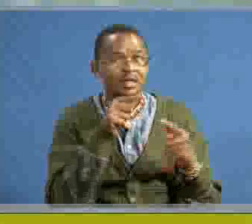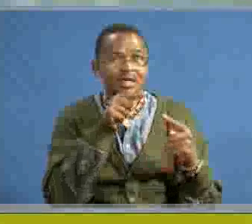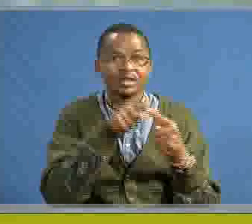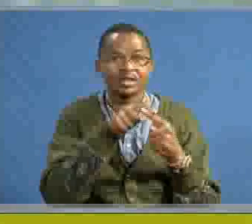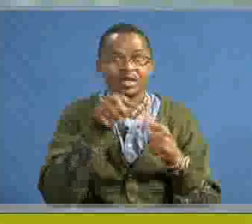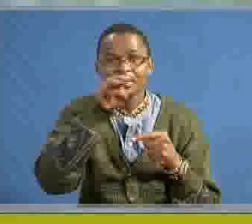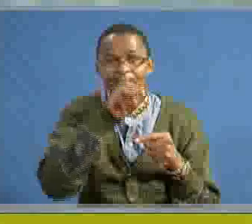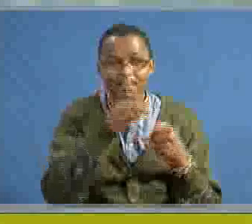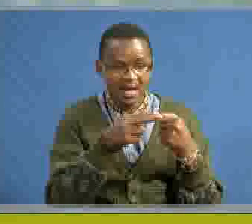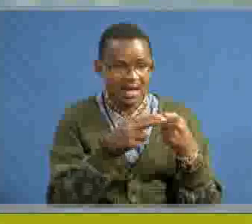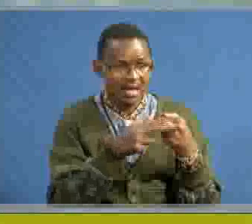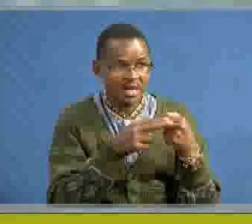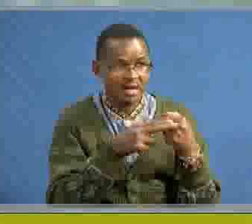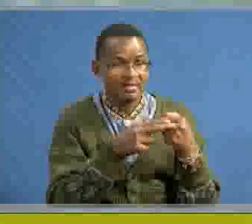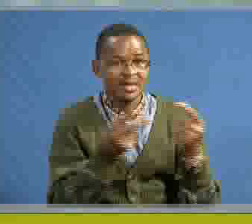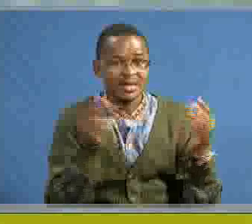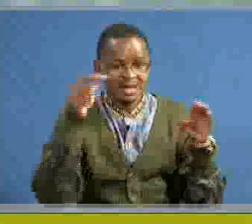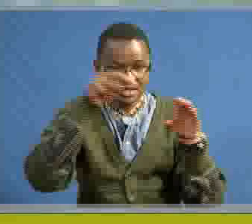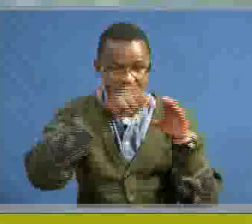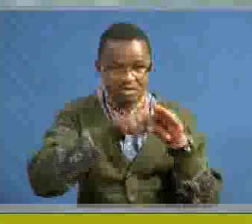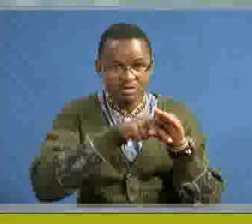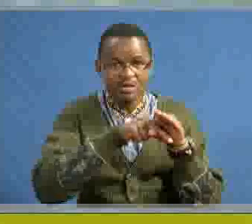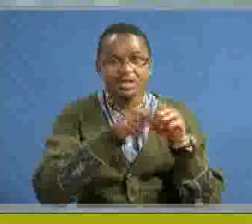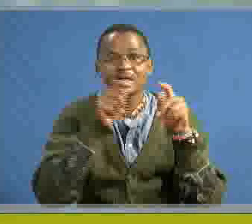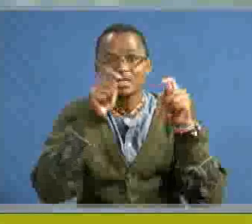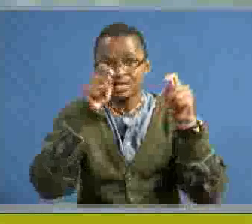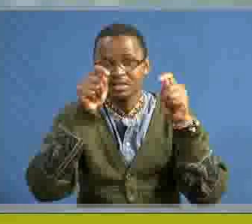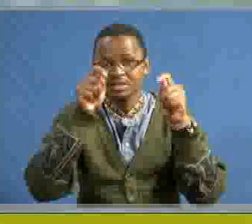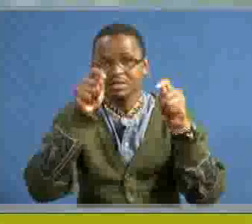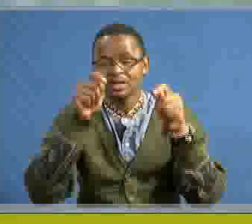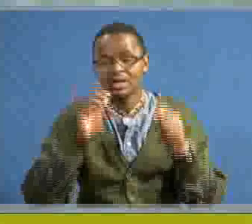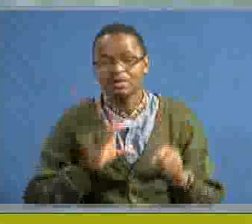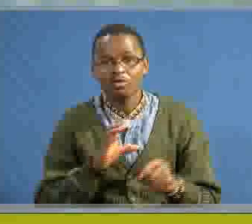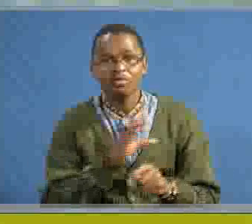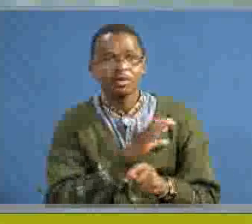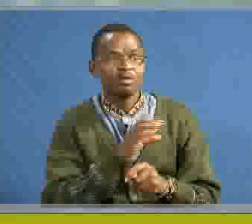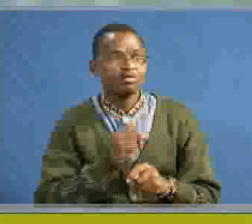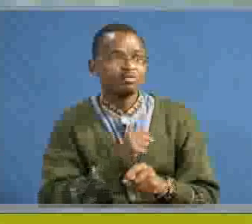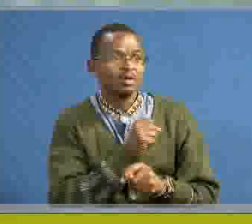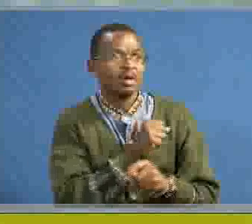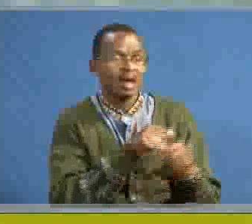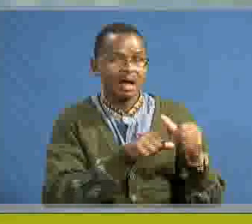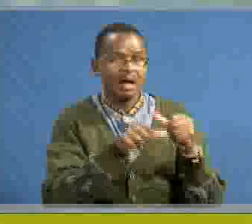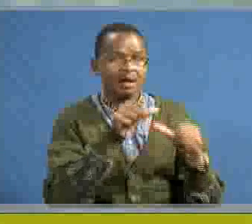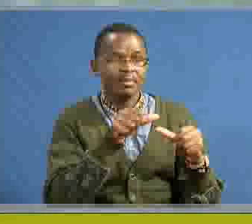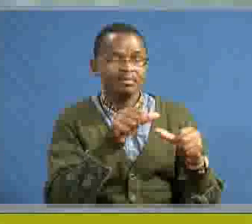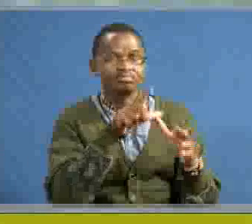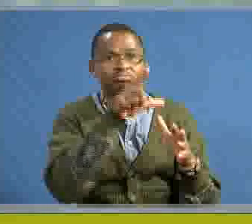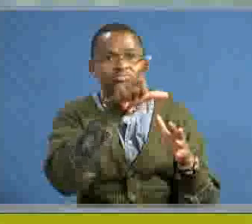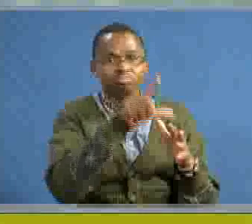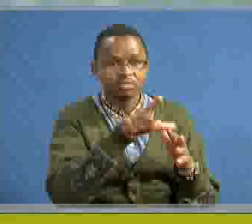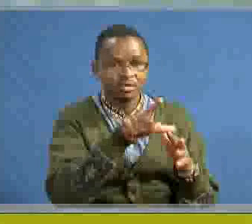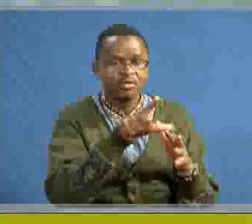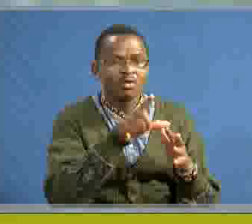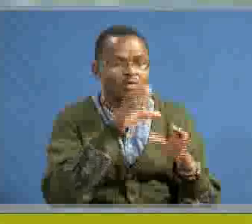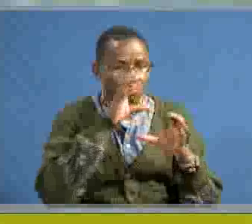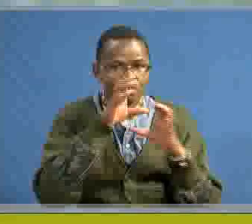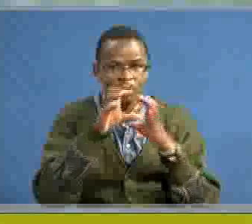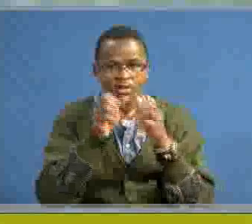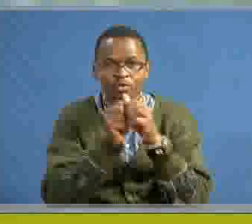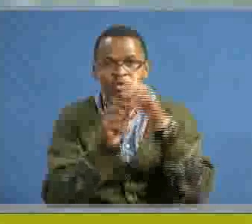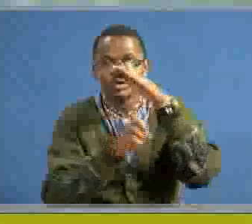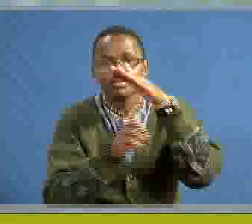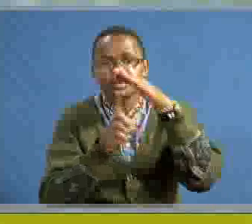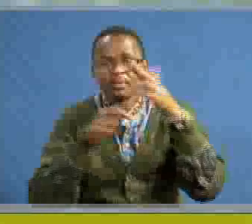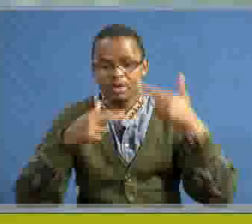might a to counties Sabah that youngin I'm going home hello commodious in a jacuzzi an analemma Yokohama de Leon anima